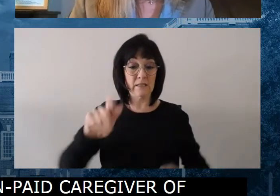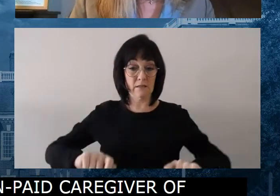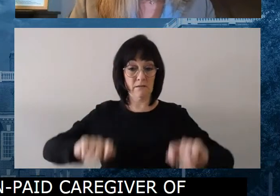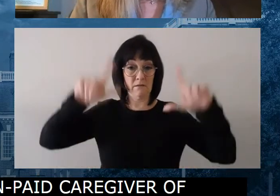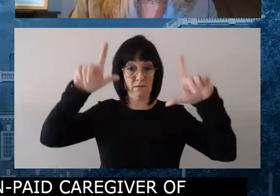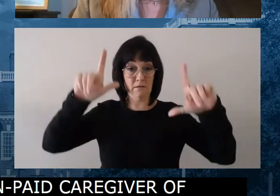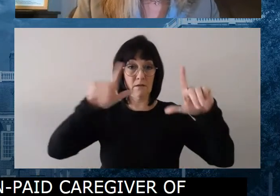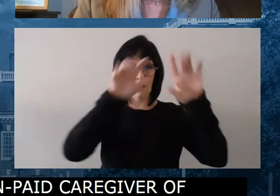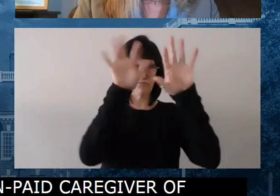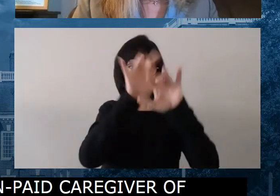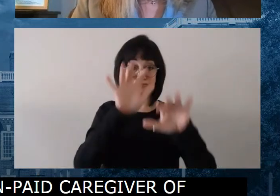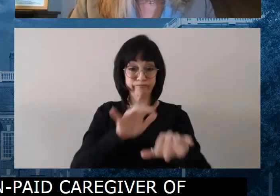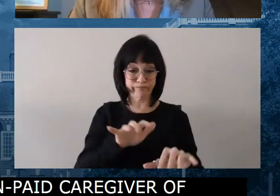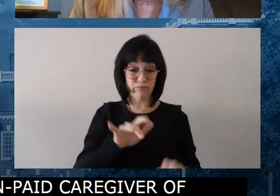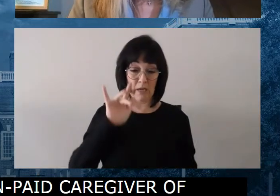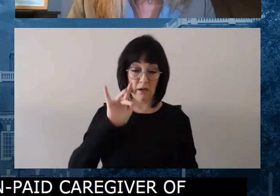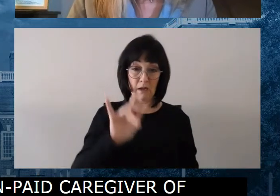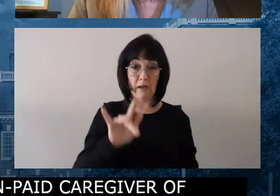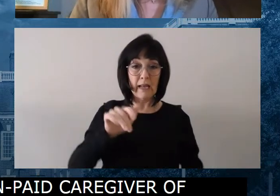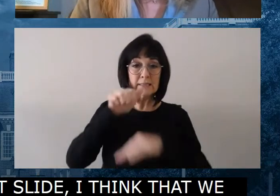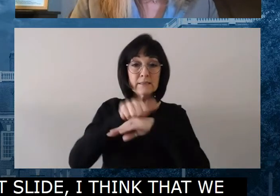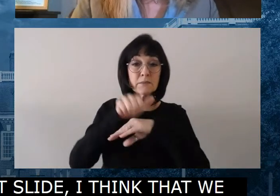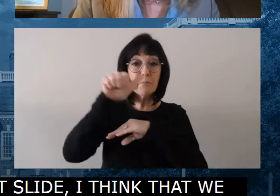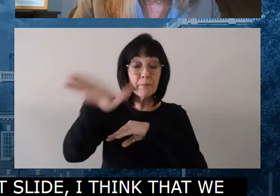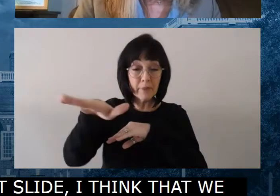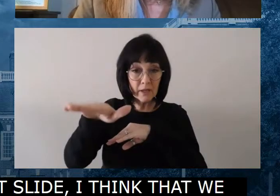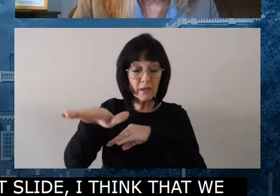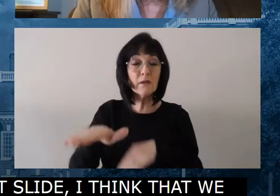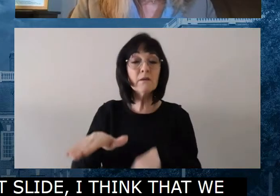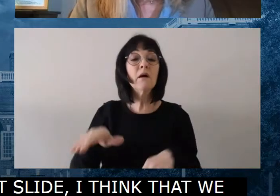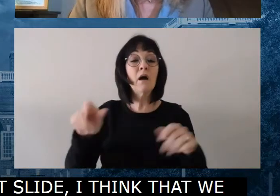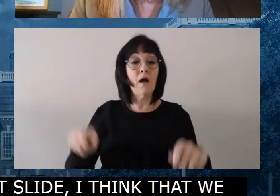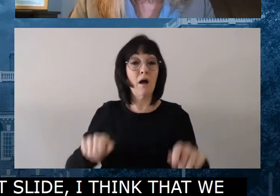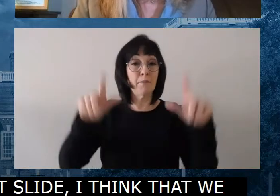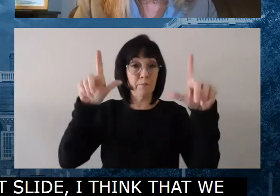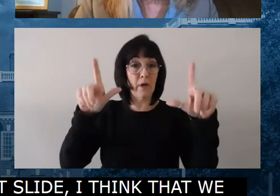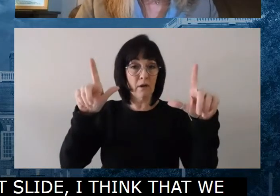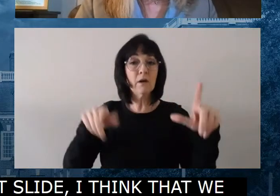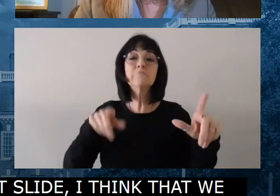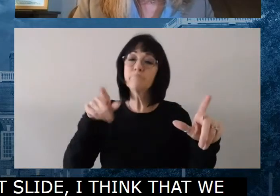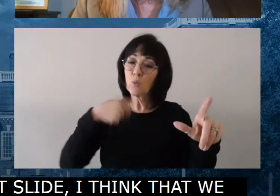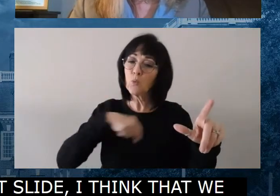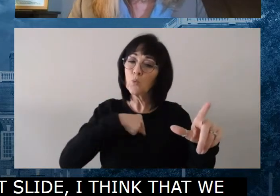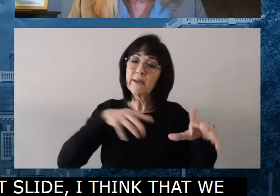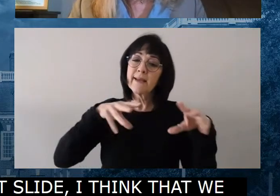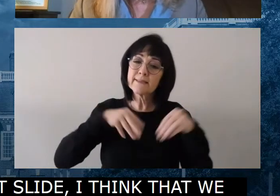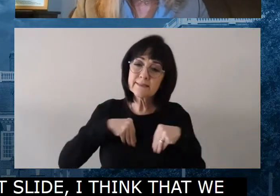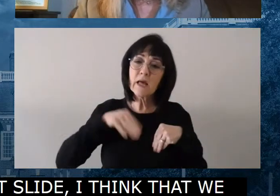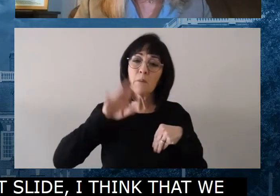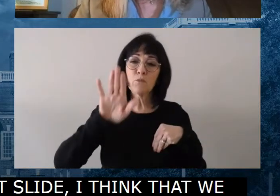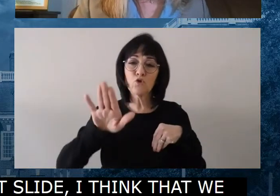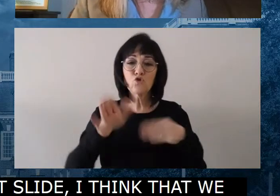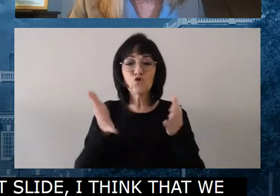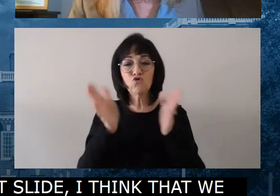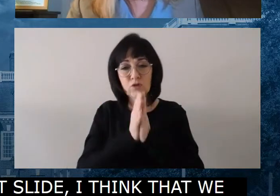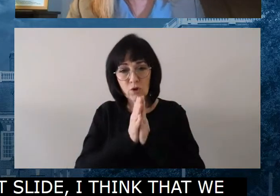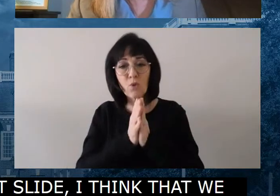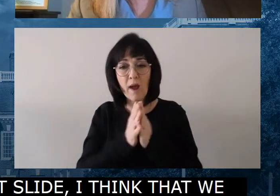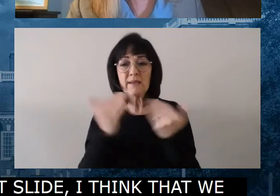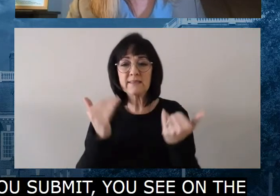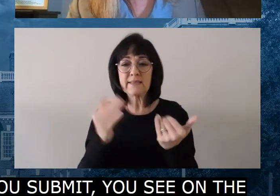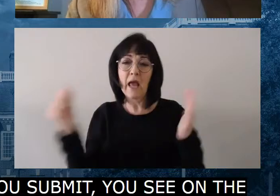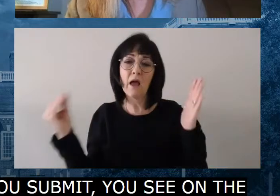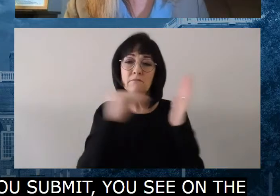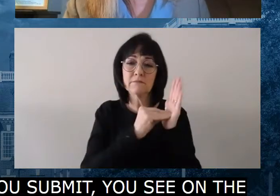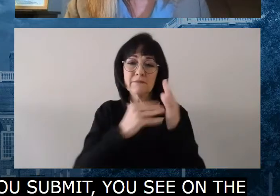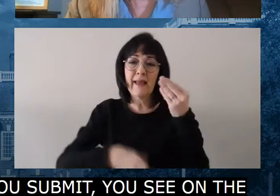your submission was successful. Then you'll be on the list. And while we will begin inviting some individuals who are